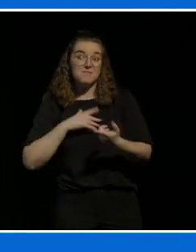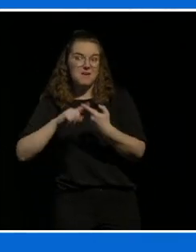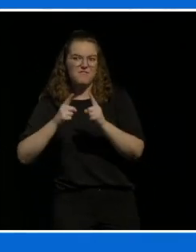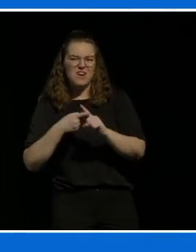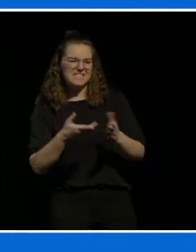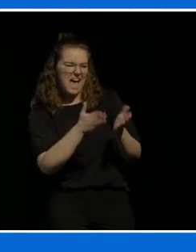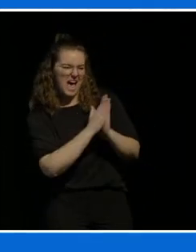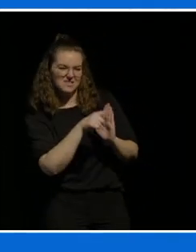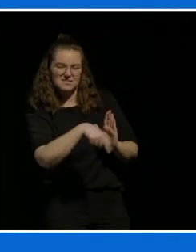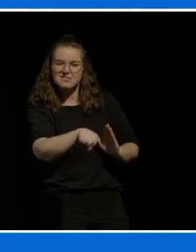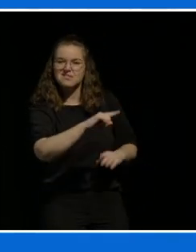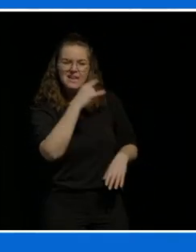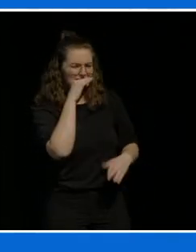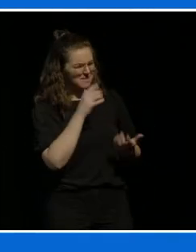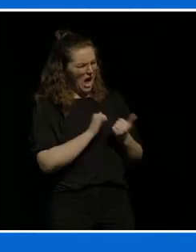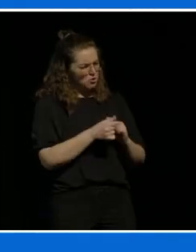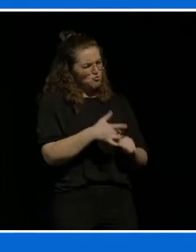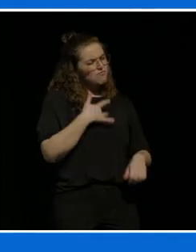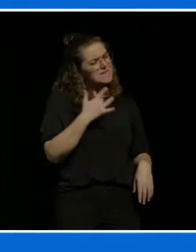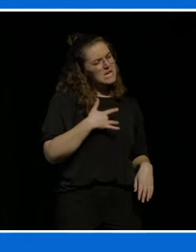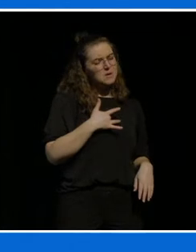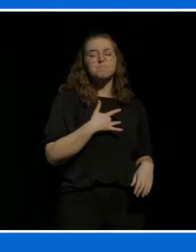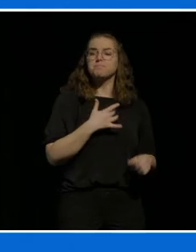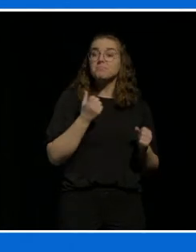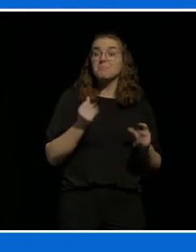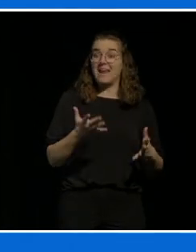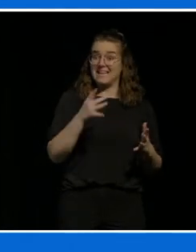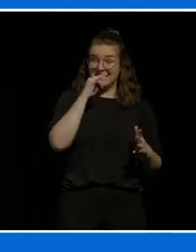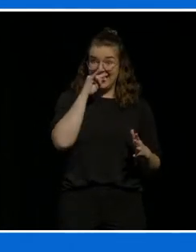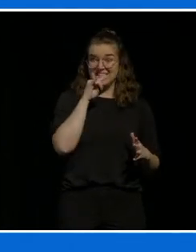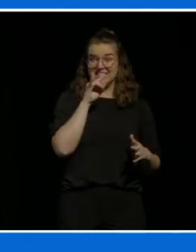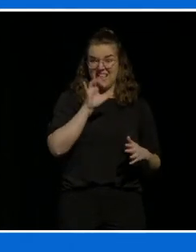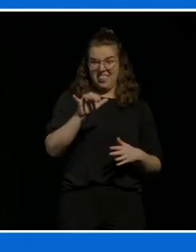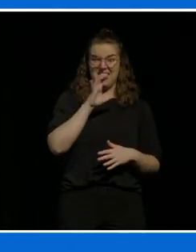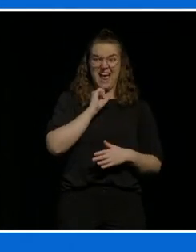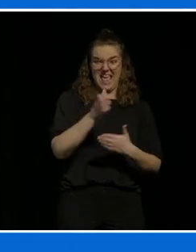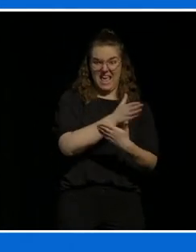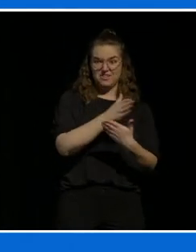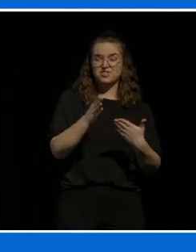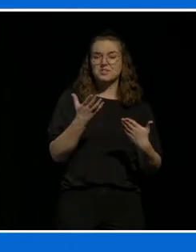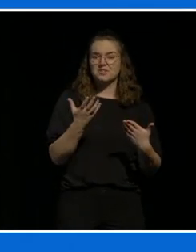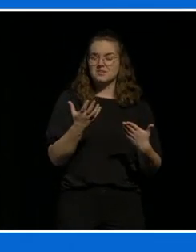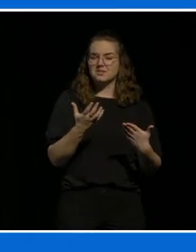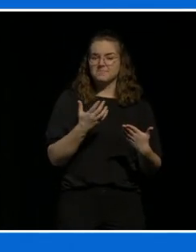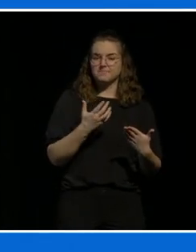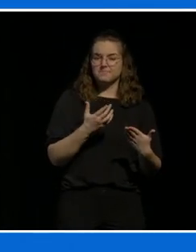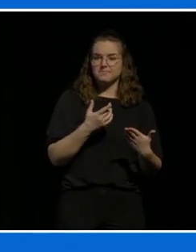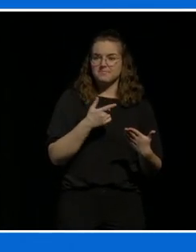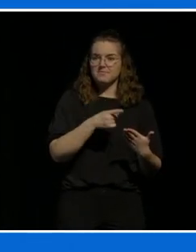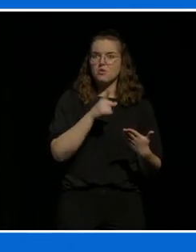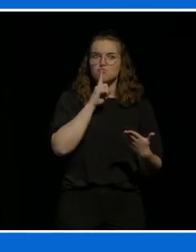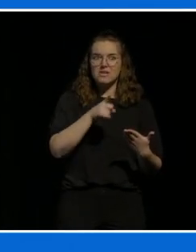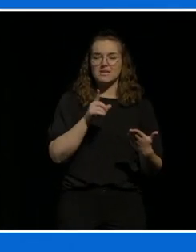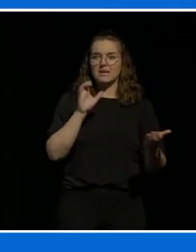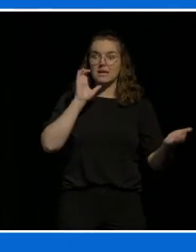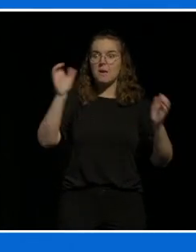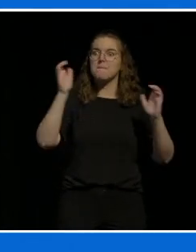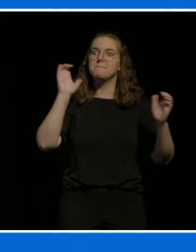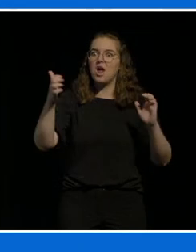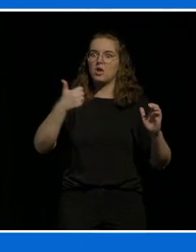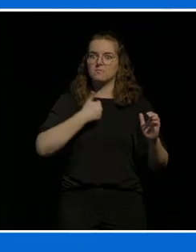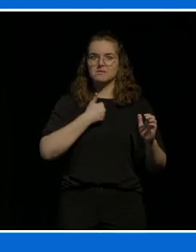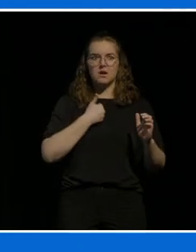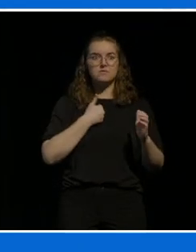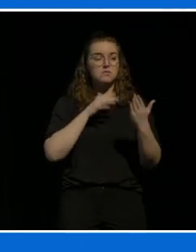feeling. A lot of kids in that age like are so quick to compare themselves to what they're seeing online.